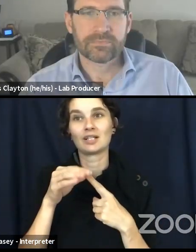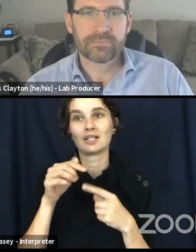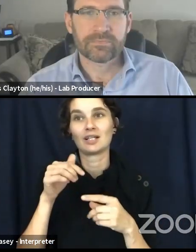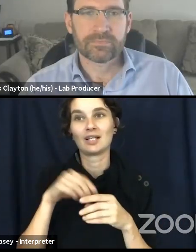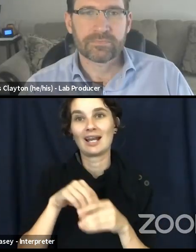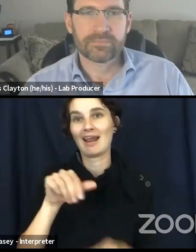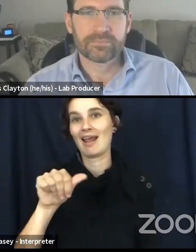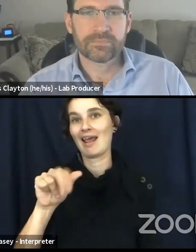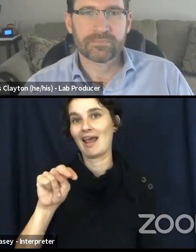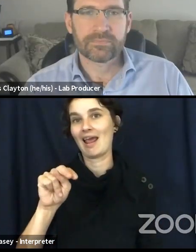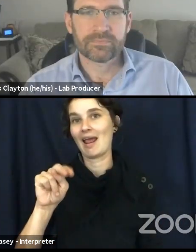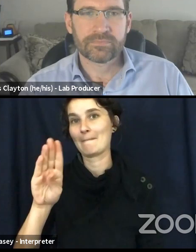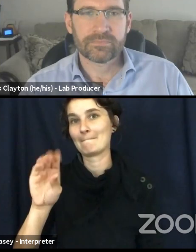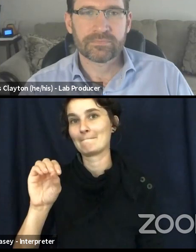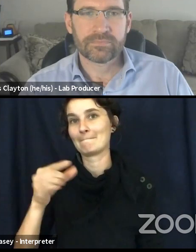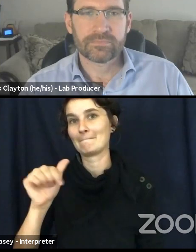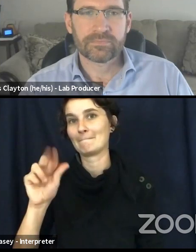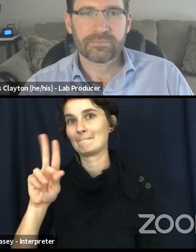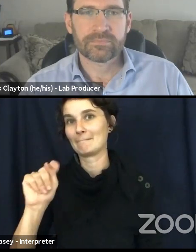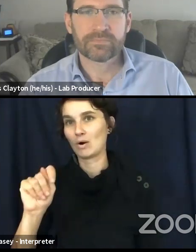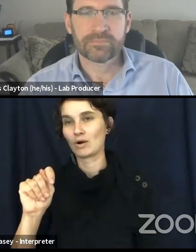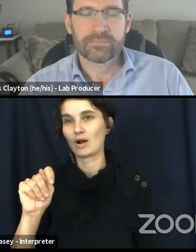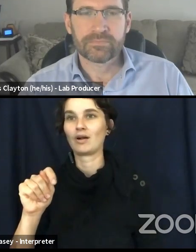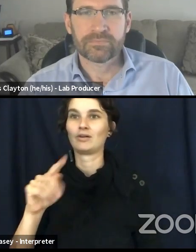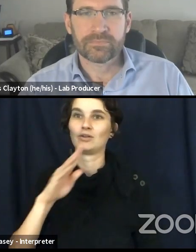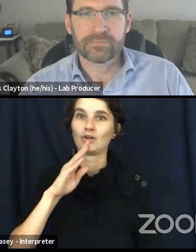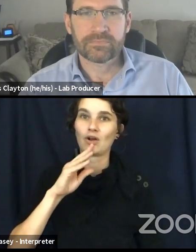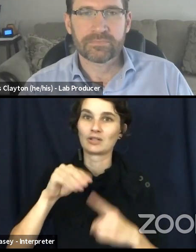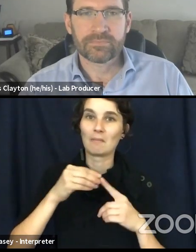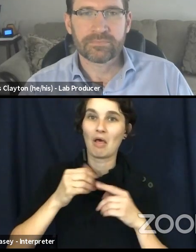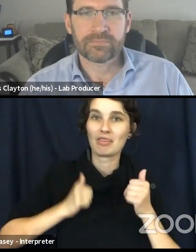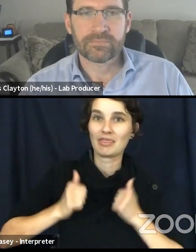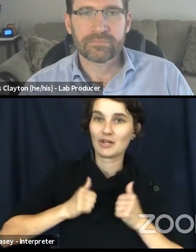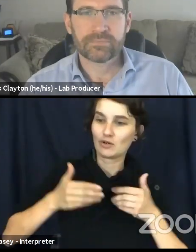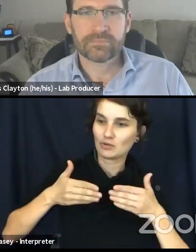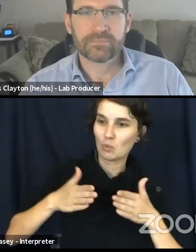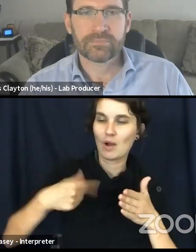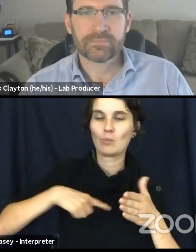about theater as a space to eulogize the dead,